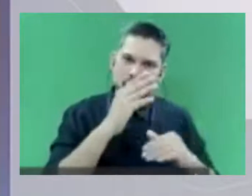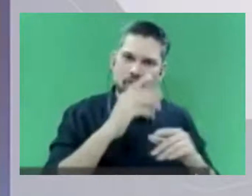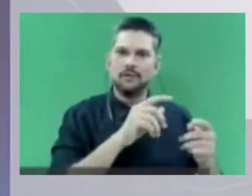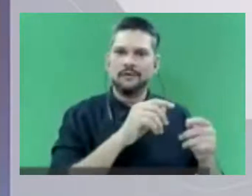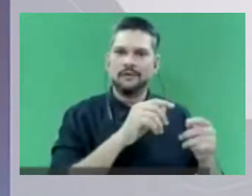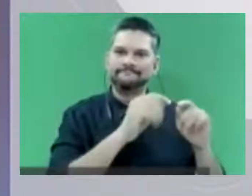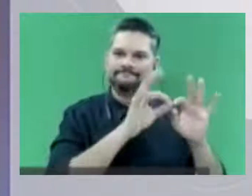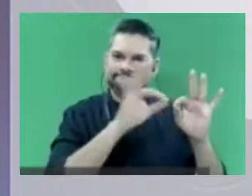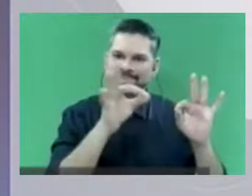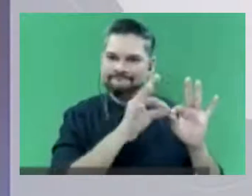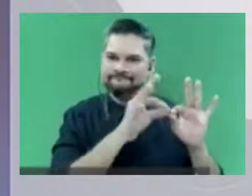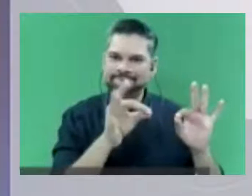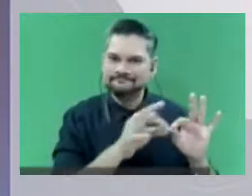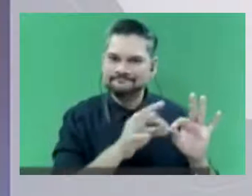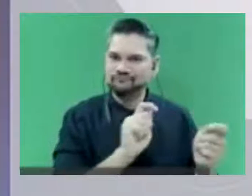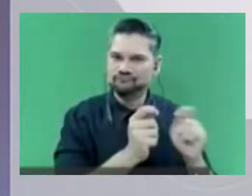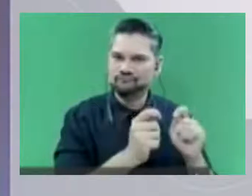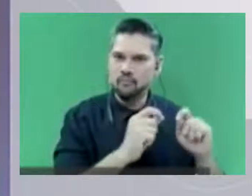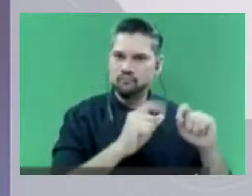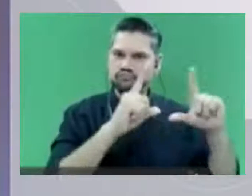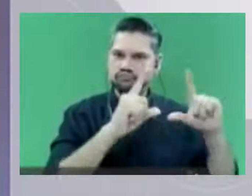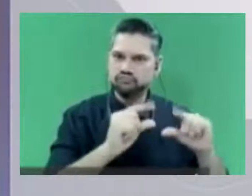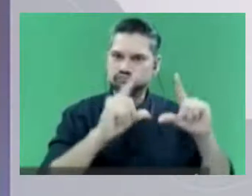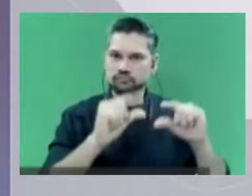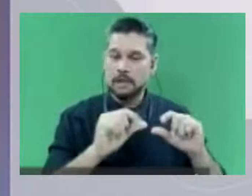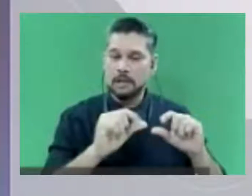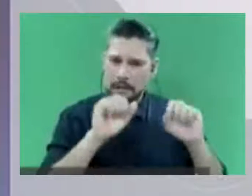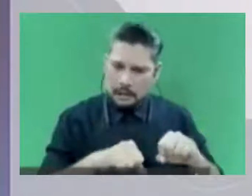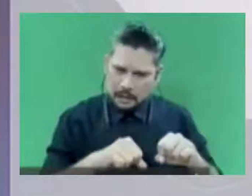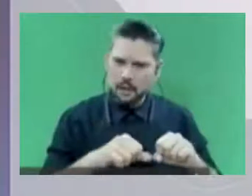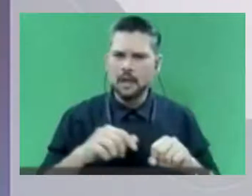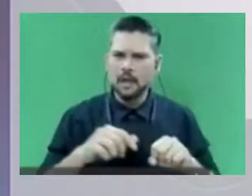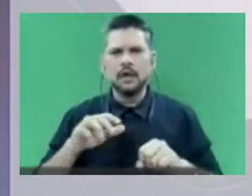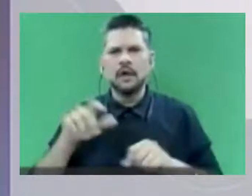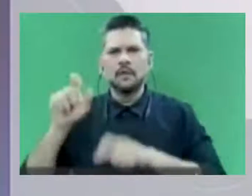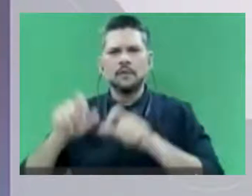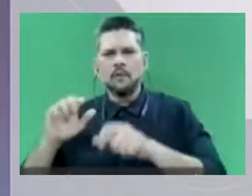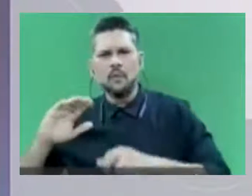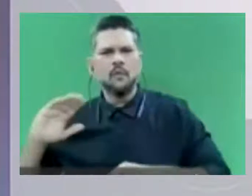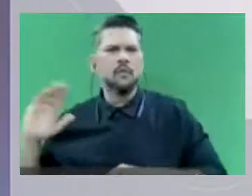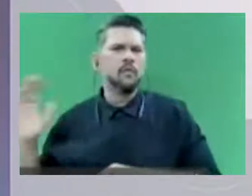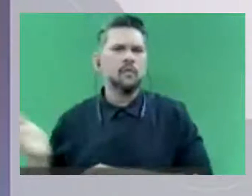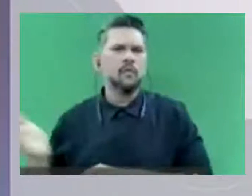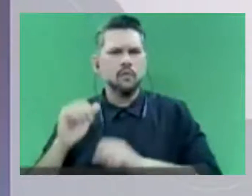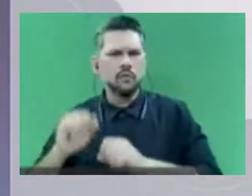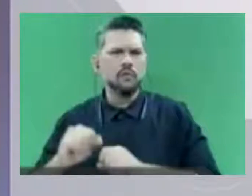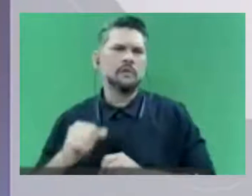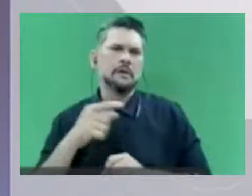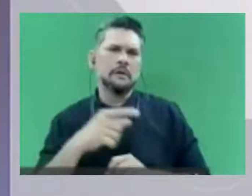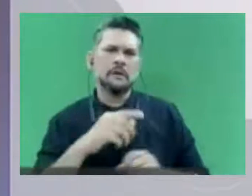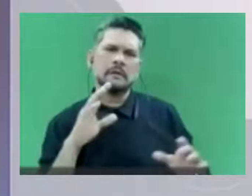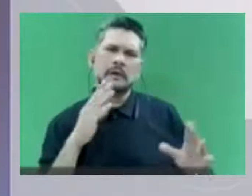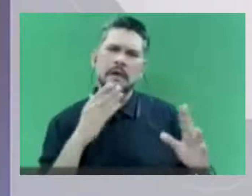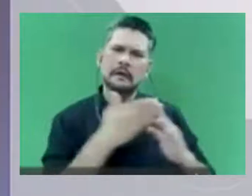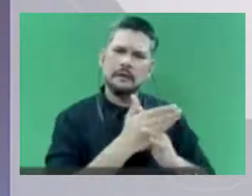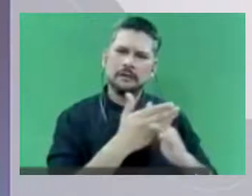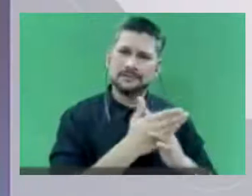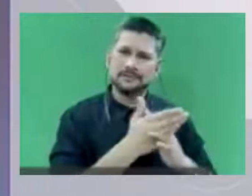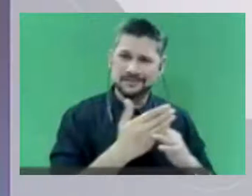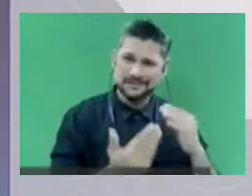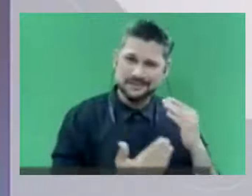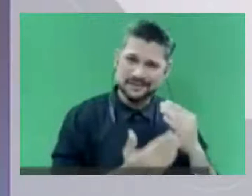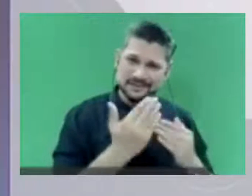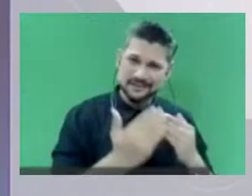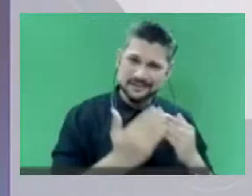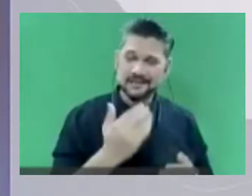is helpful for all, not only for me. All types of people can be benefited. If we design a